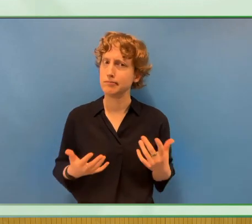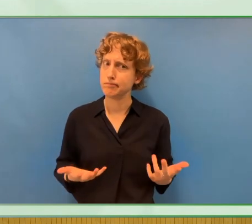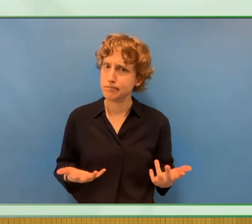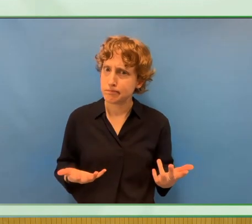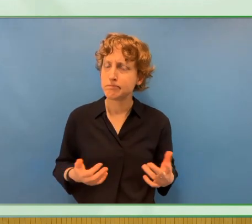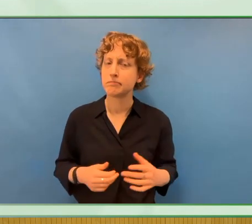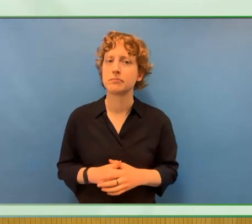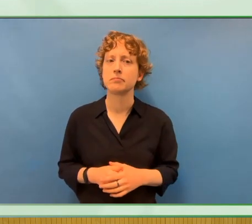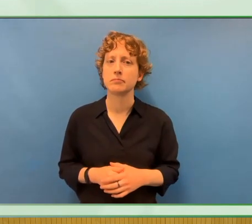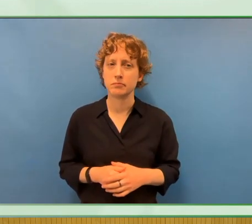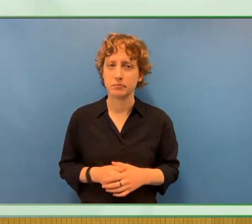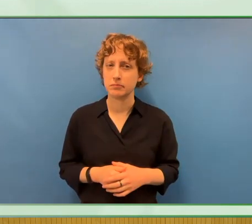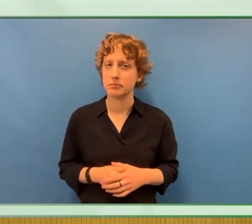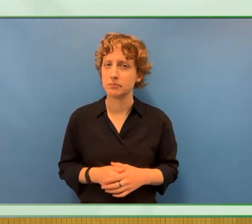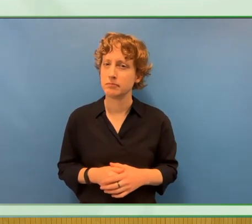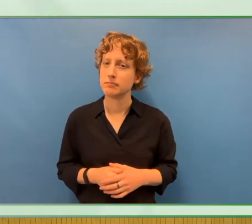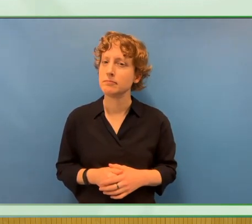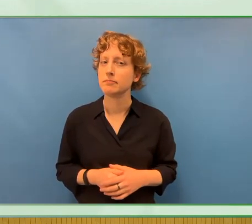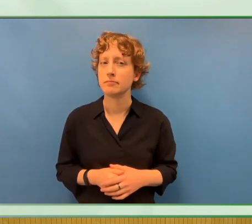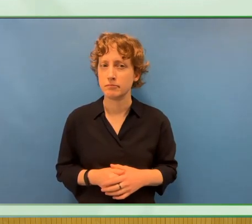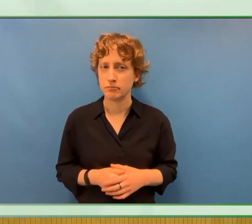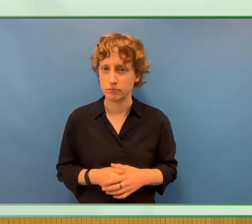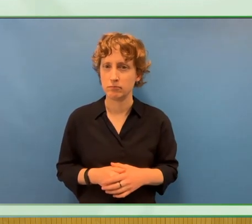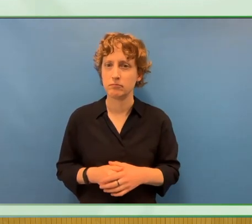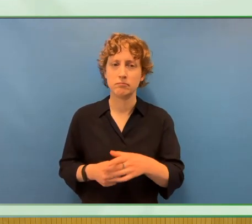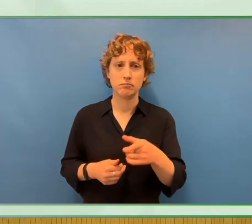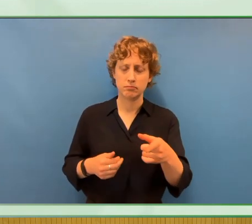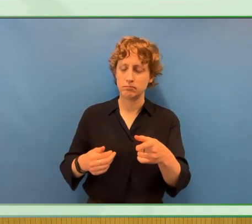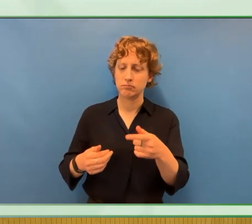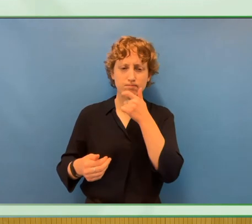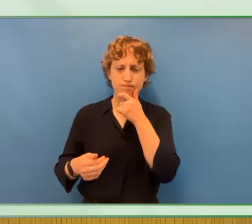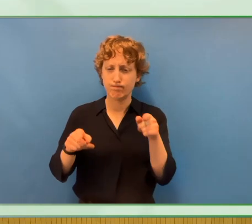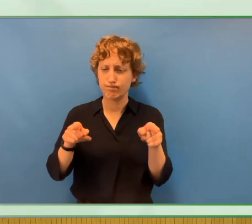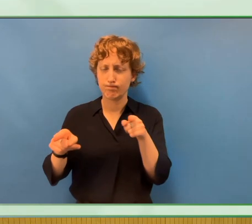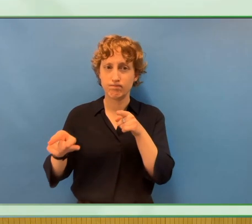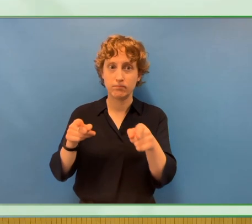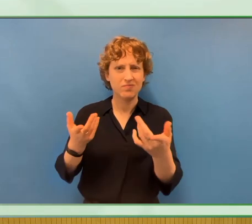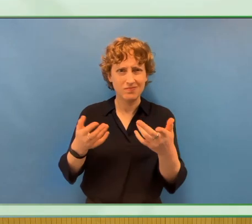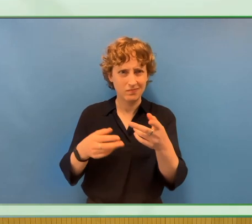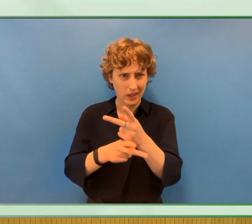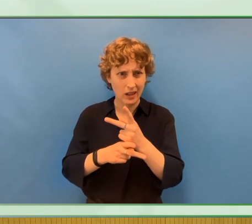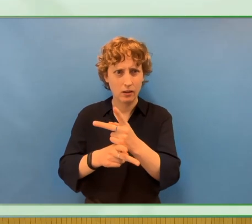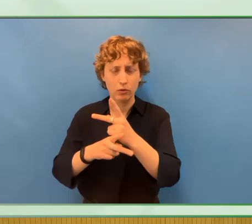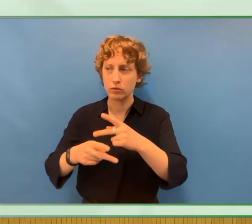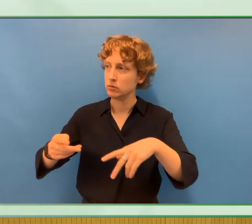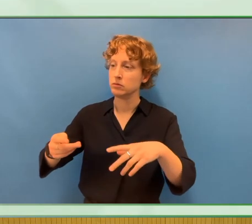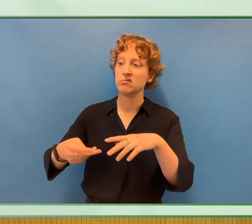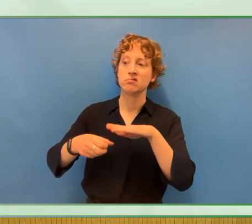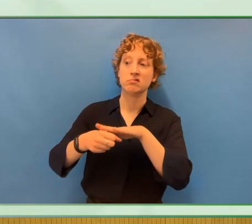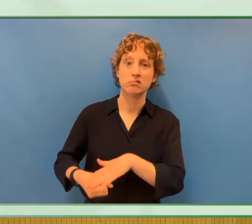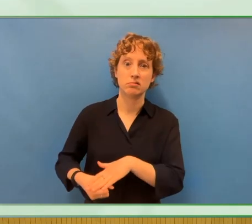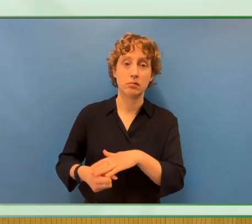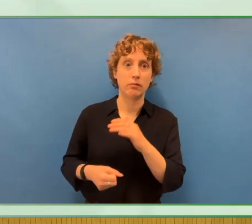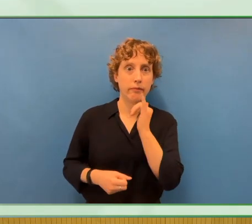you might need to be careful about some potential discrimination and legal risks. But also it's not a choice from